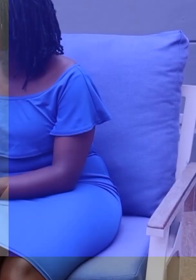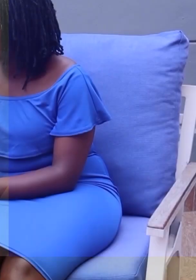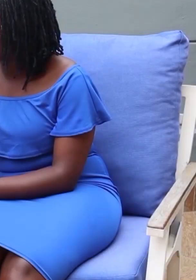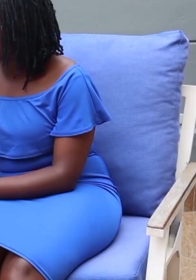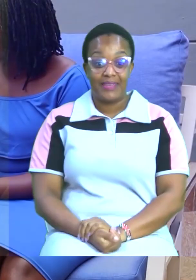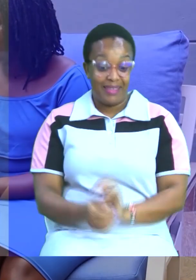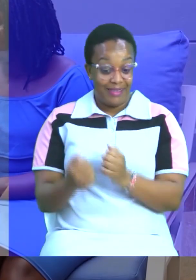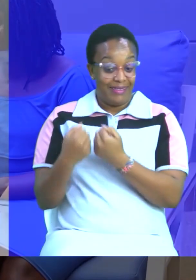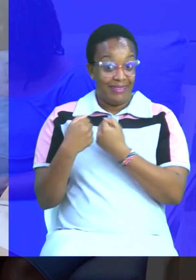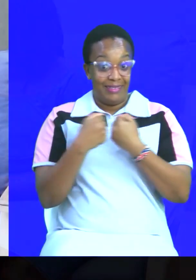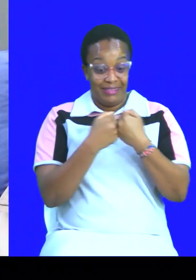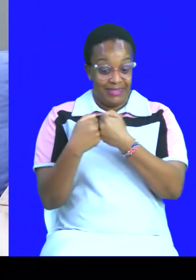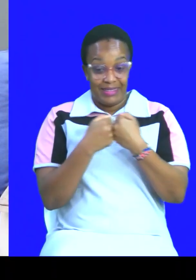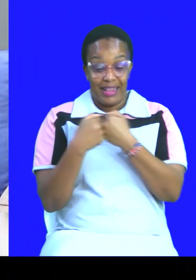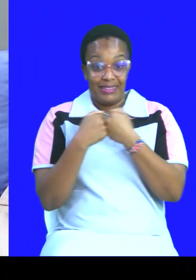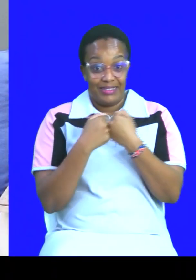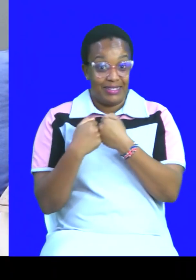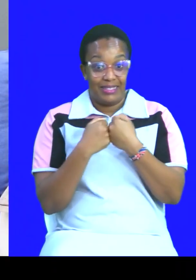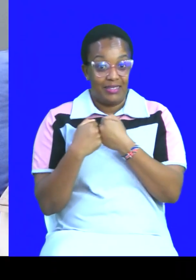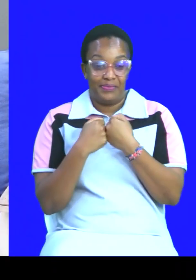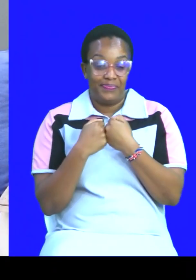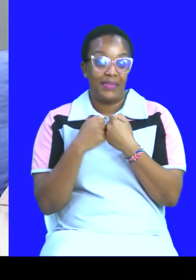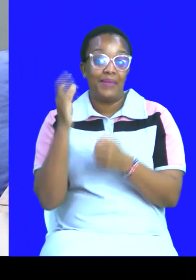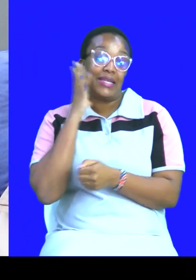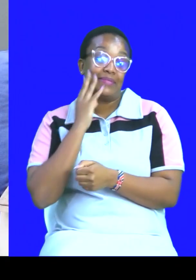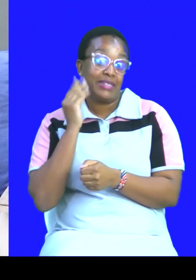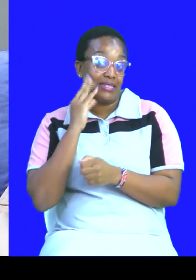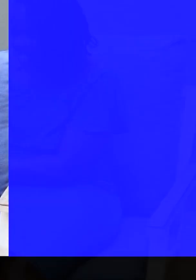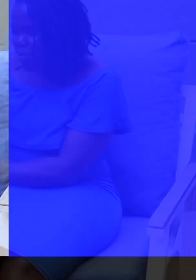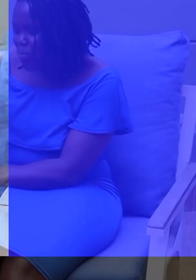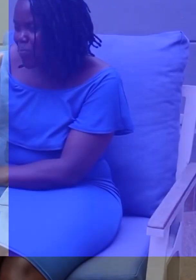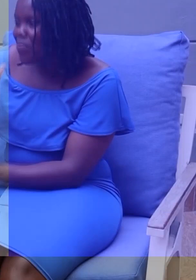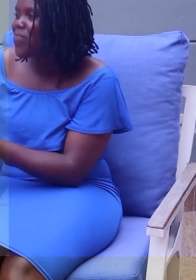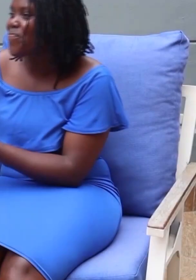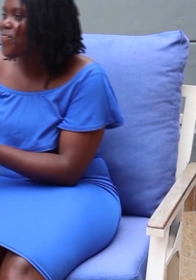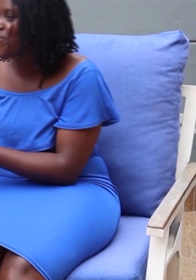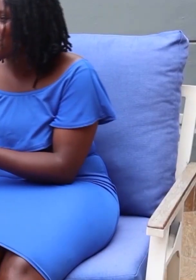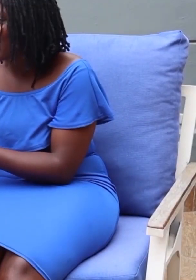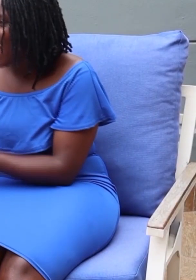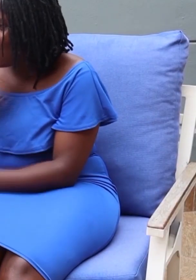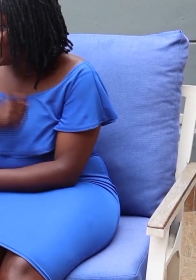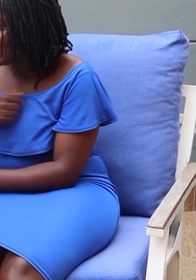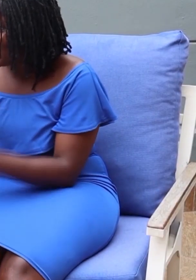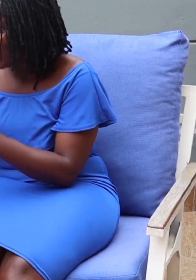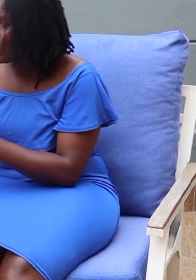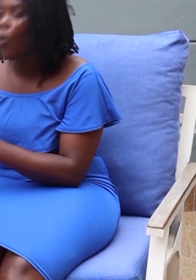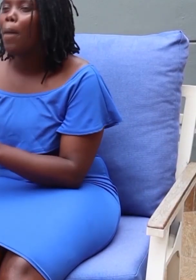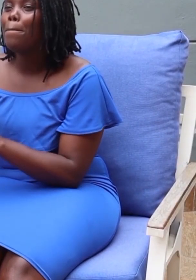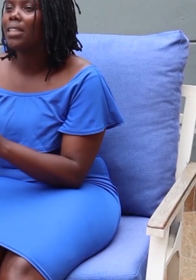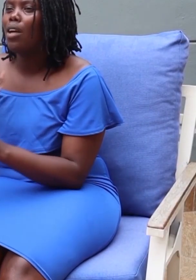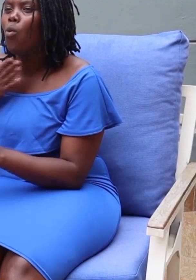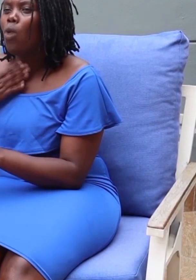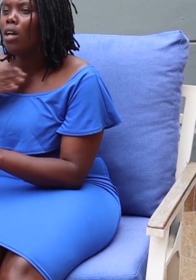The challenges I'm facing so far. Just a little bit, I take you back. I'm sorry to cut you